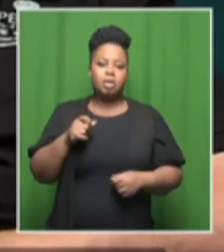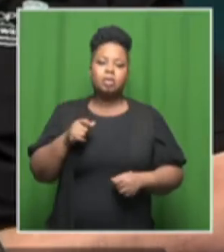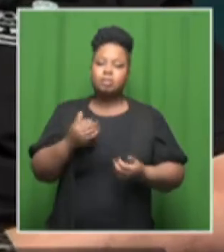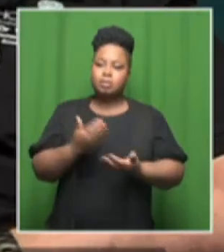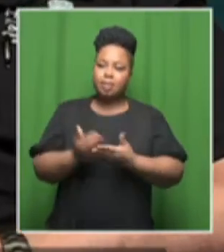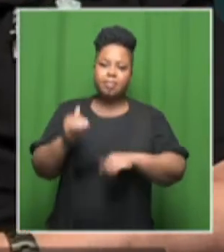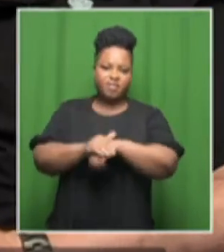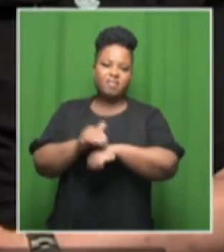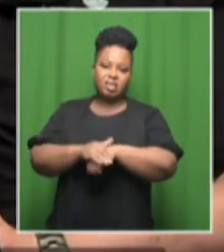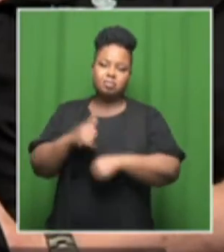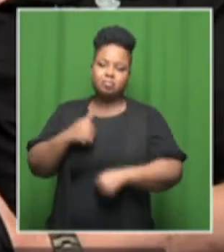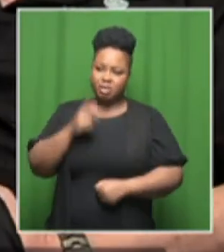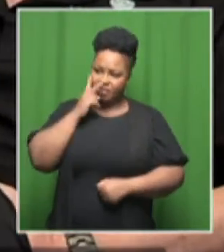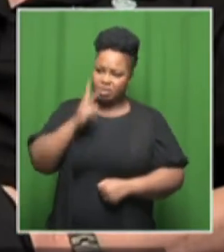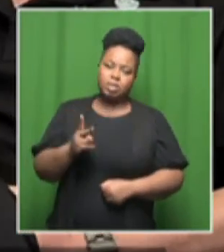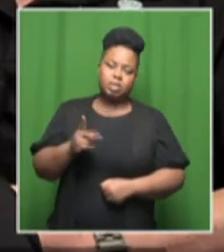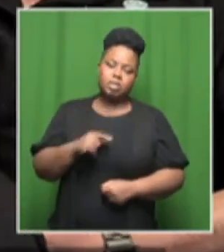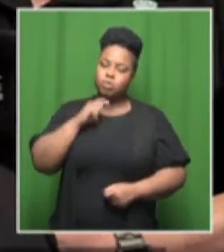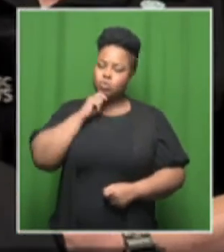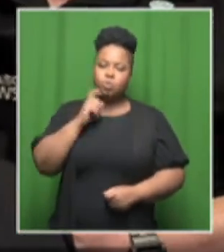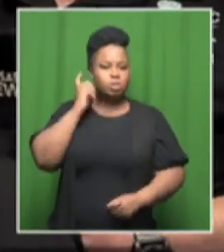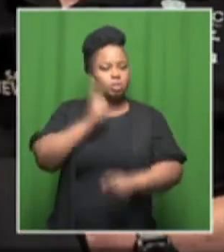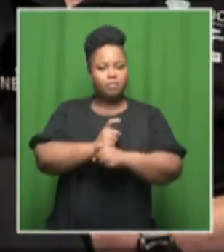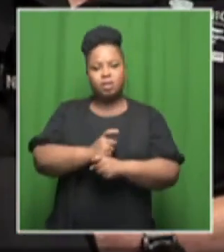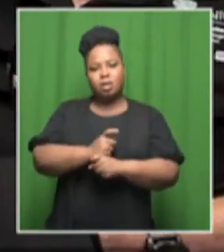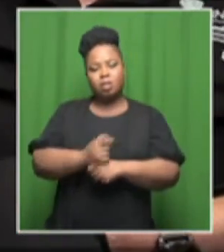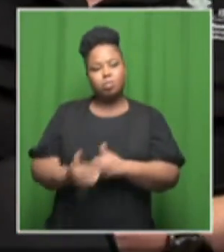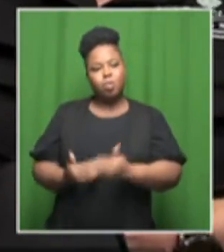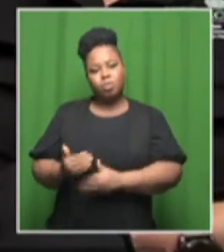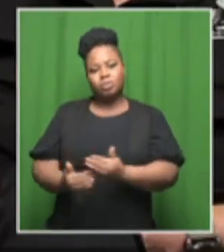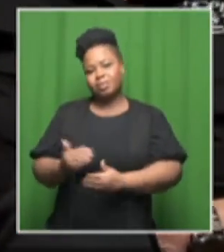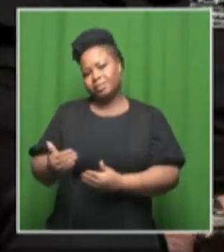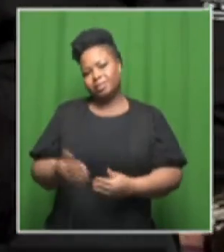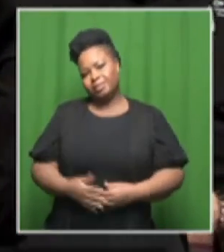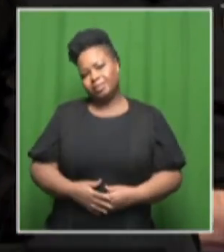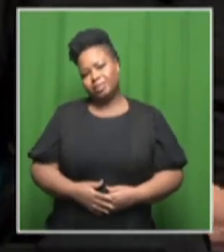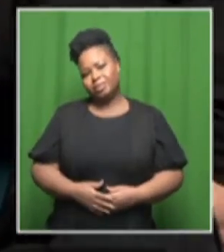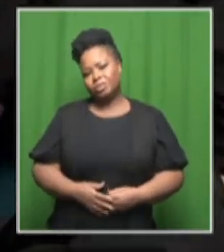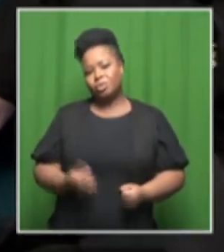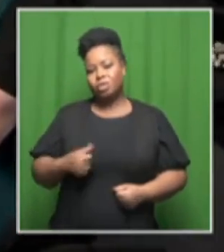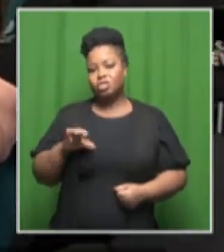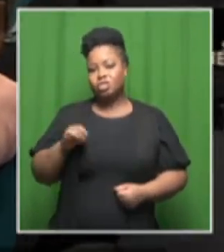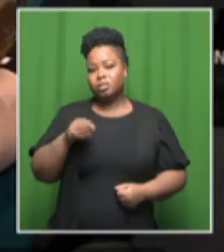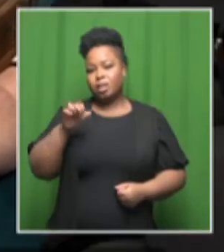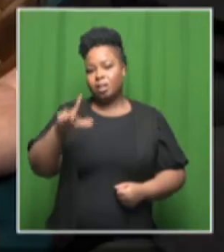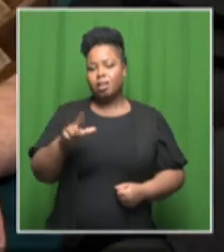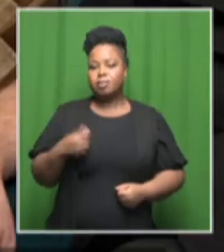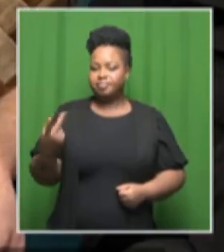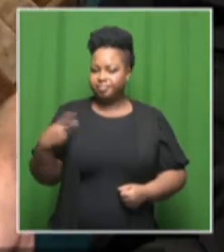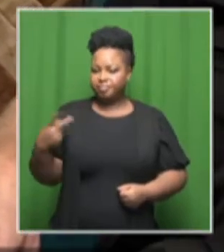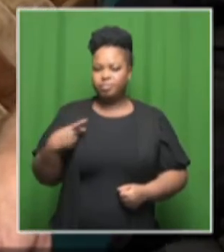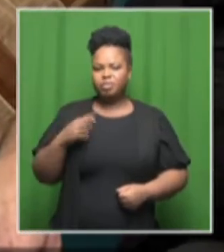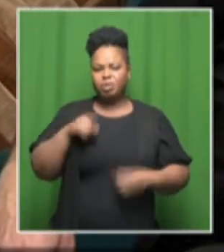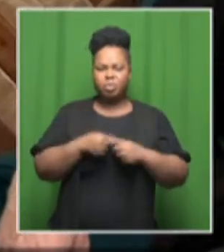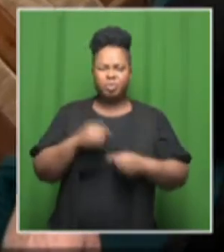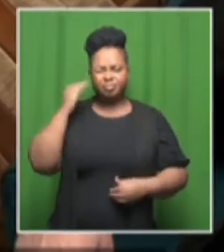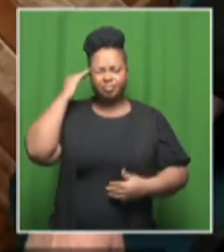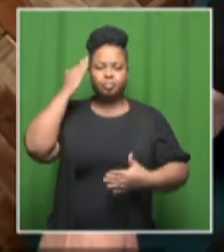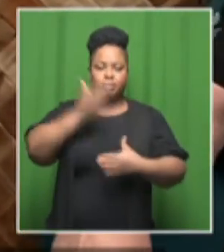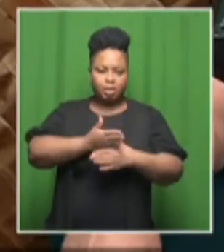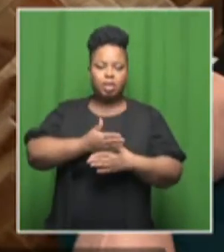go through, and I've watched the difficult journey, and it is a very difficult journey. And Chantal and I spoke in an earlier crossing about the psychological